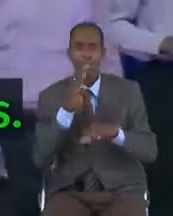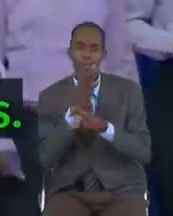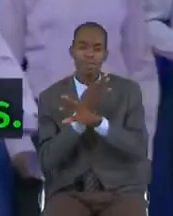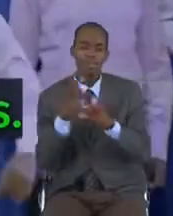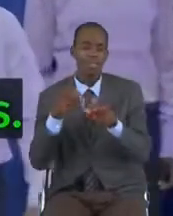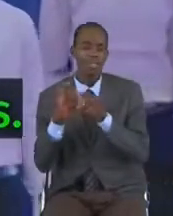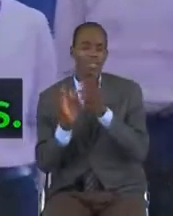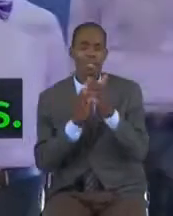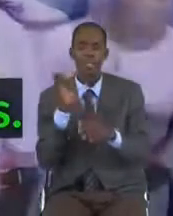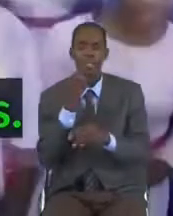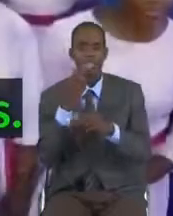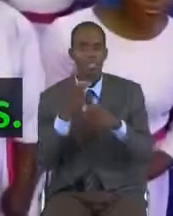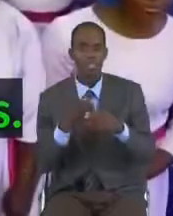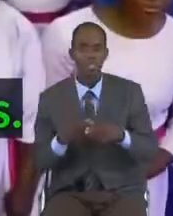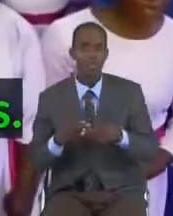name.